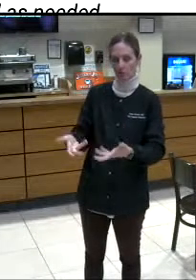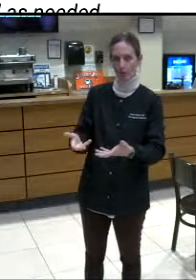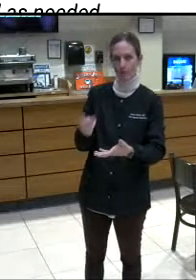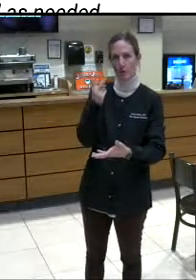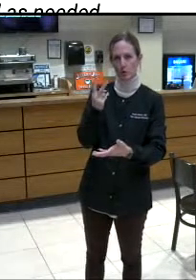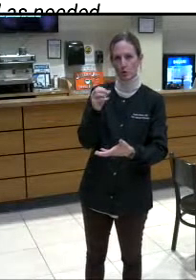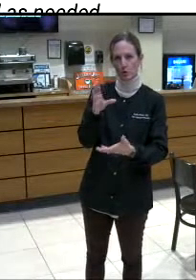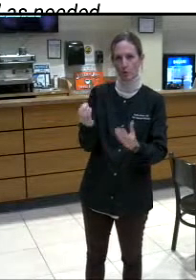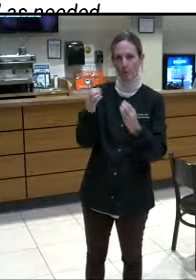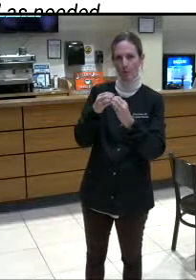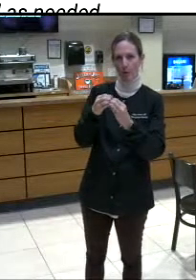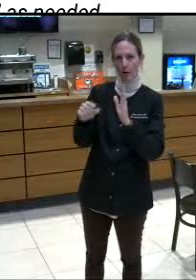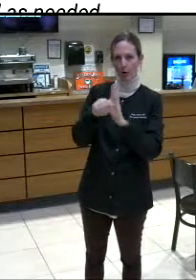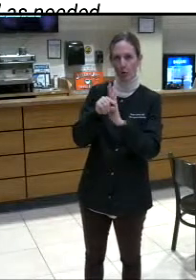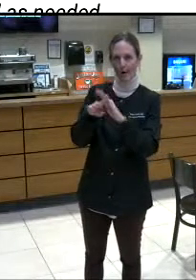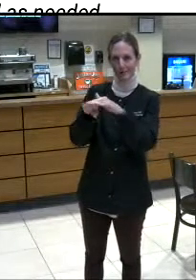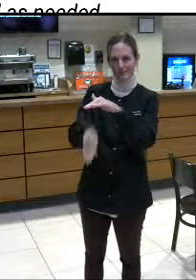level,